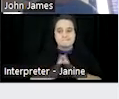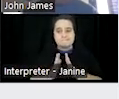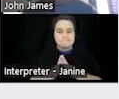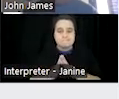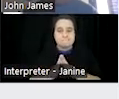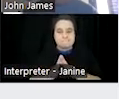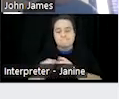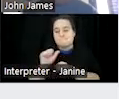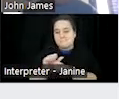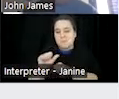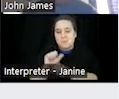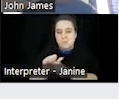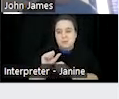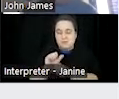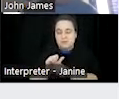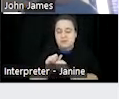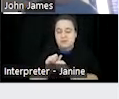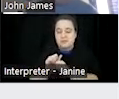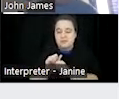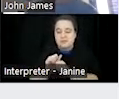working with